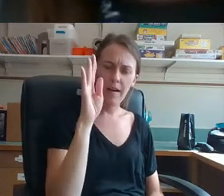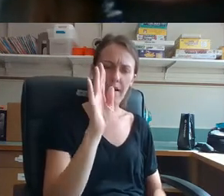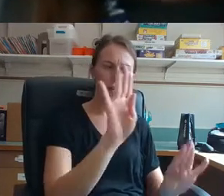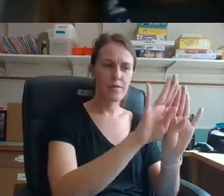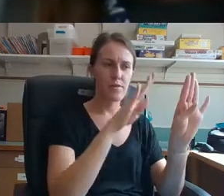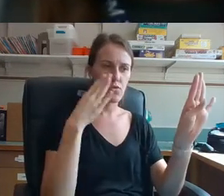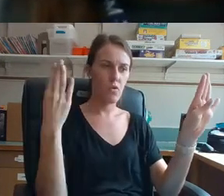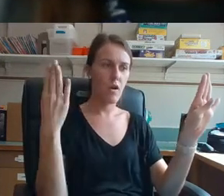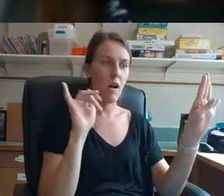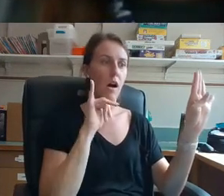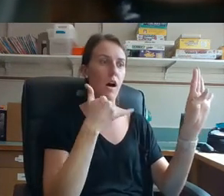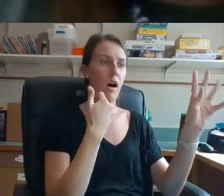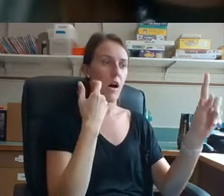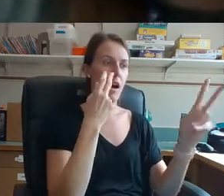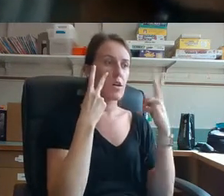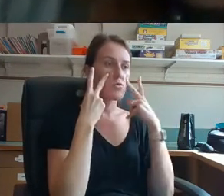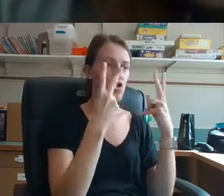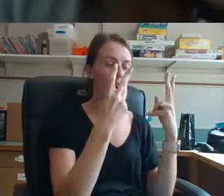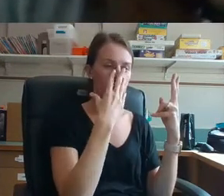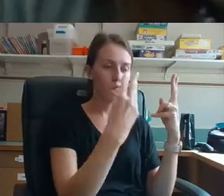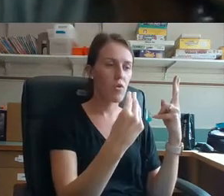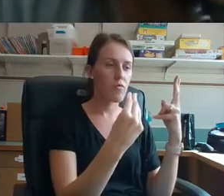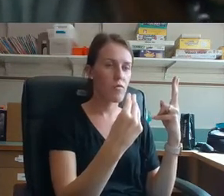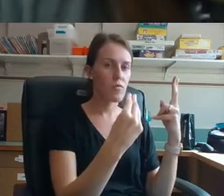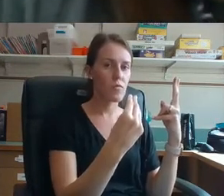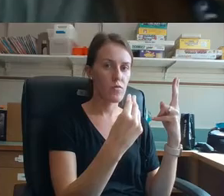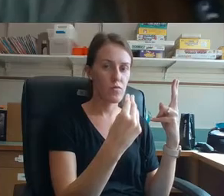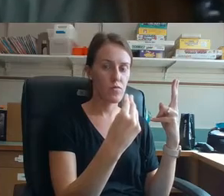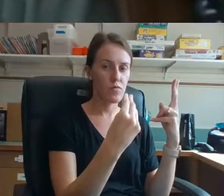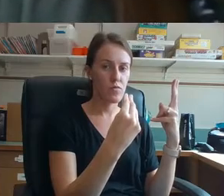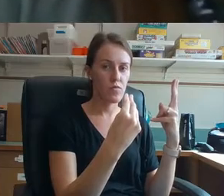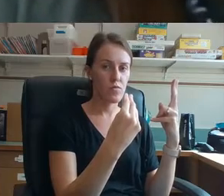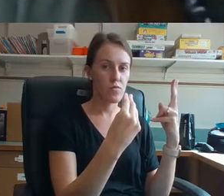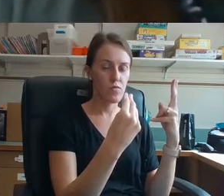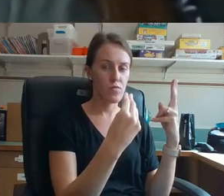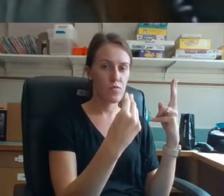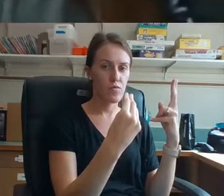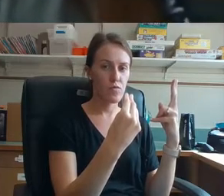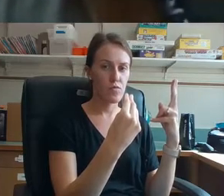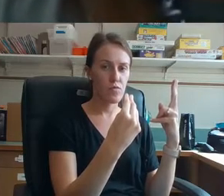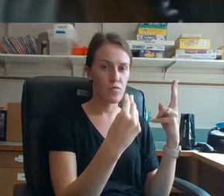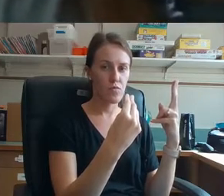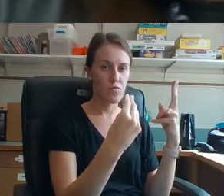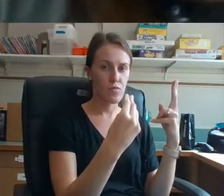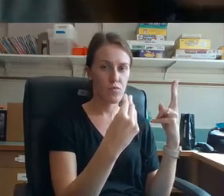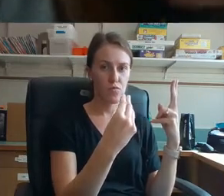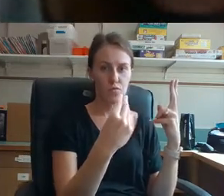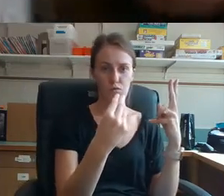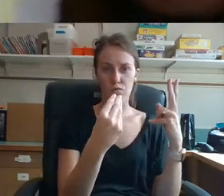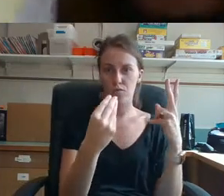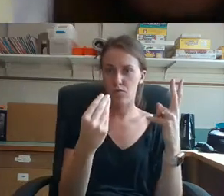Wait, you're not Little Red Riding Hood. Sadly no, said the wolf. By which I mean goodbye. And